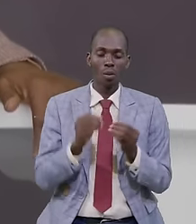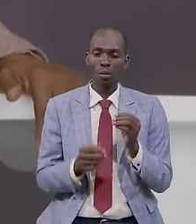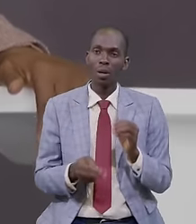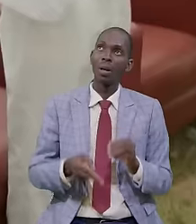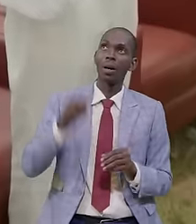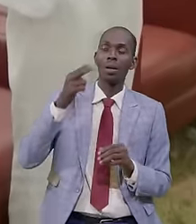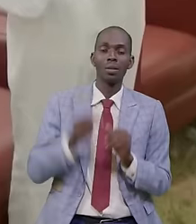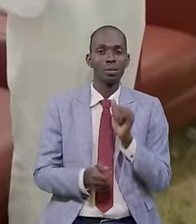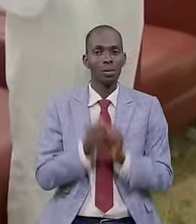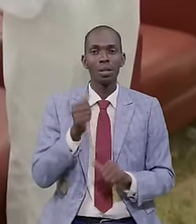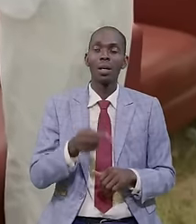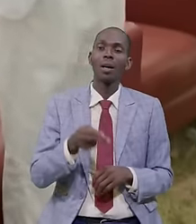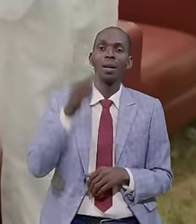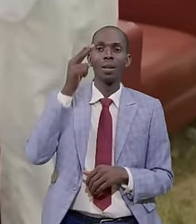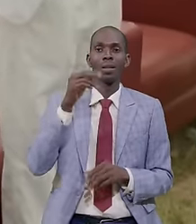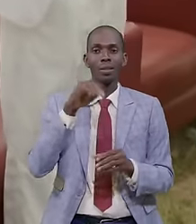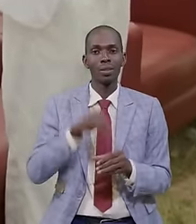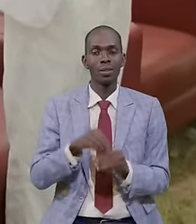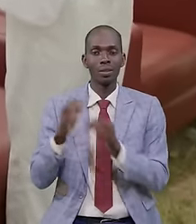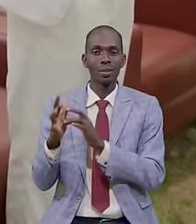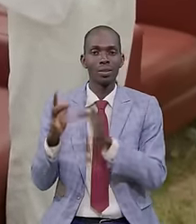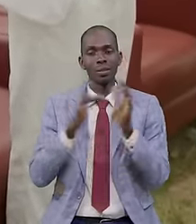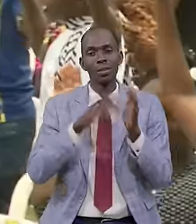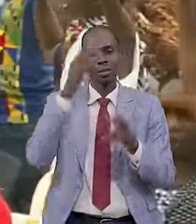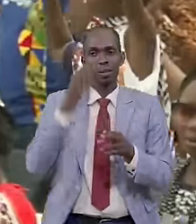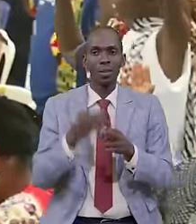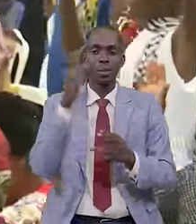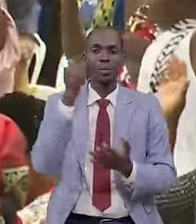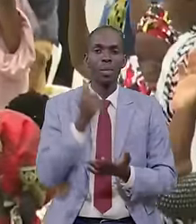Higher. In Jesus' name.